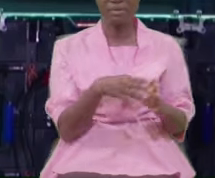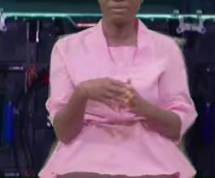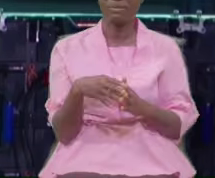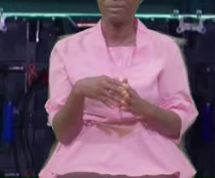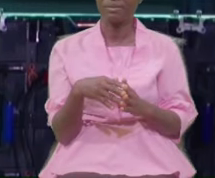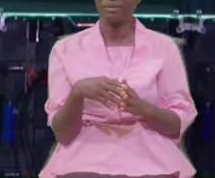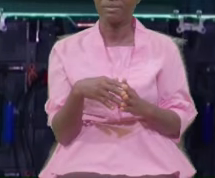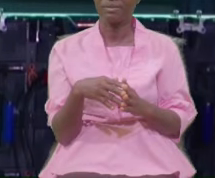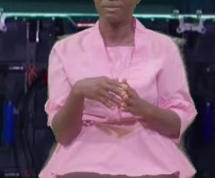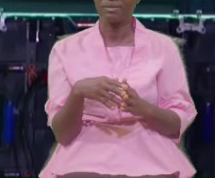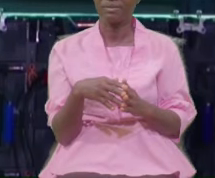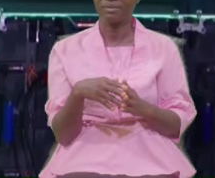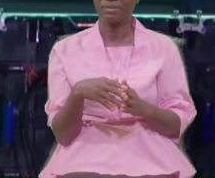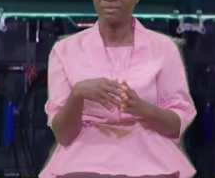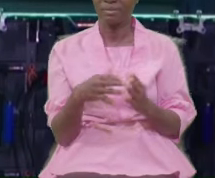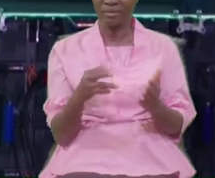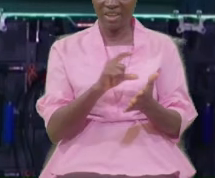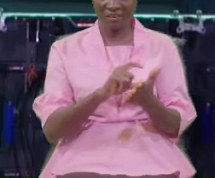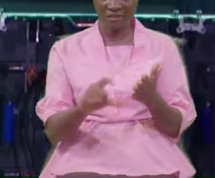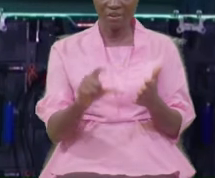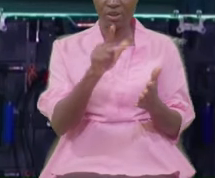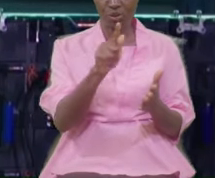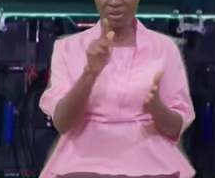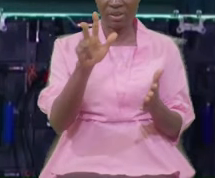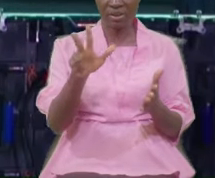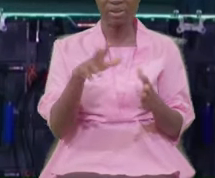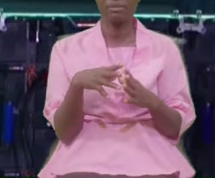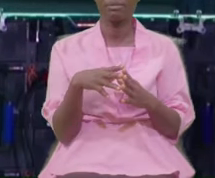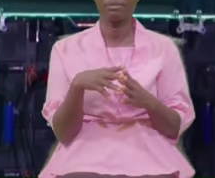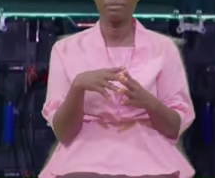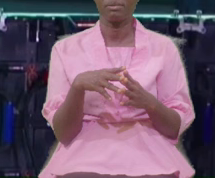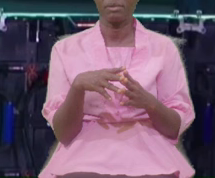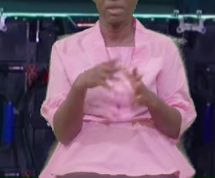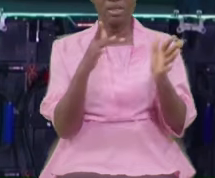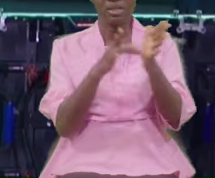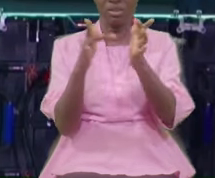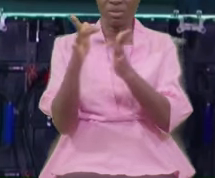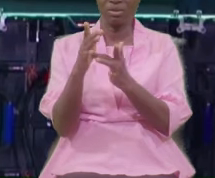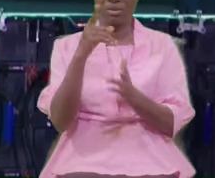himself at 233 Jesus